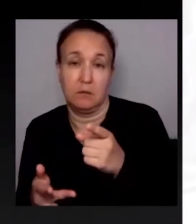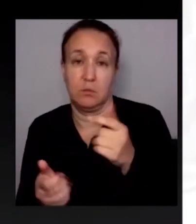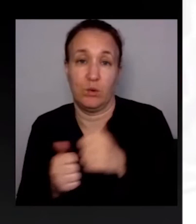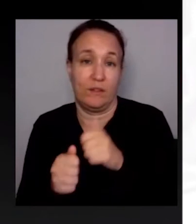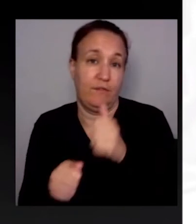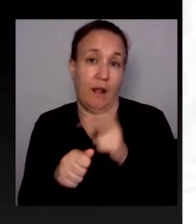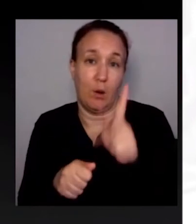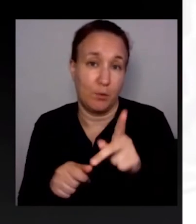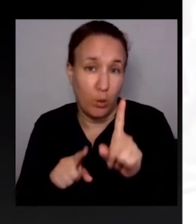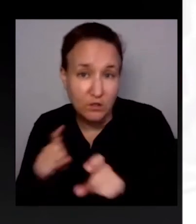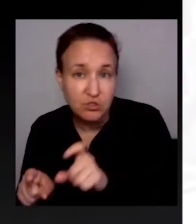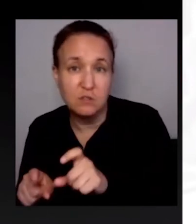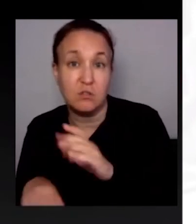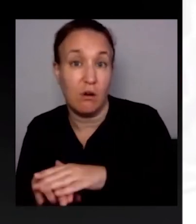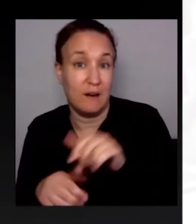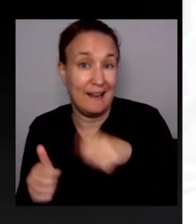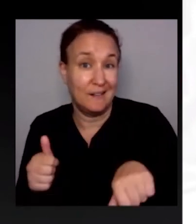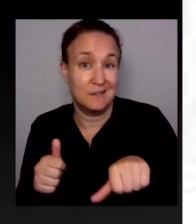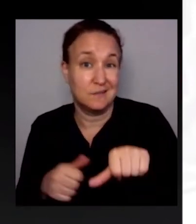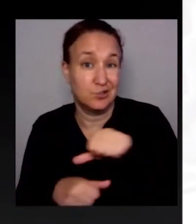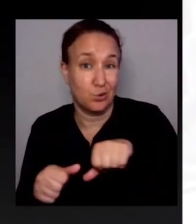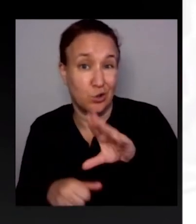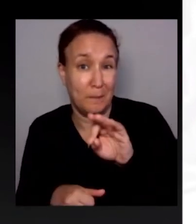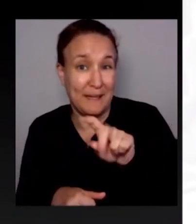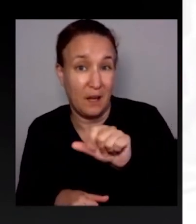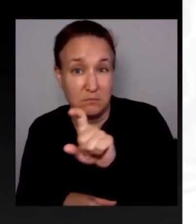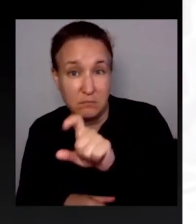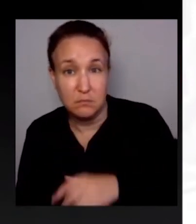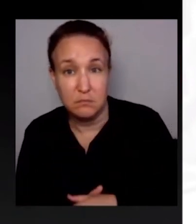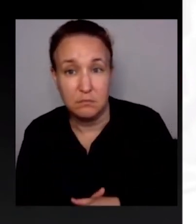questions on any social media?